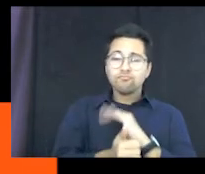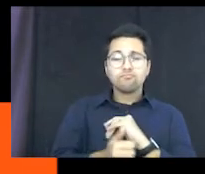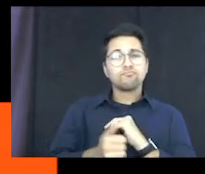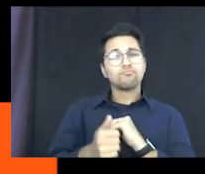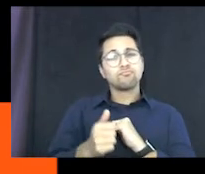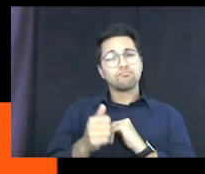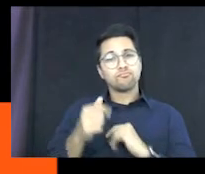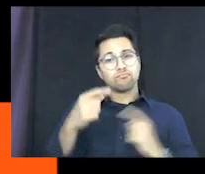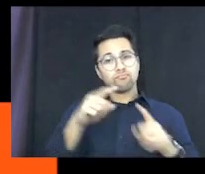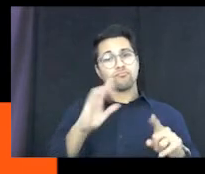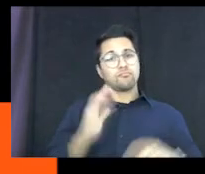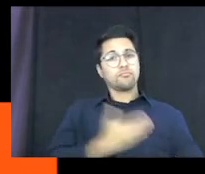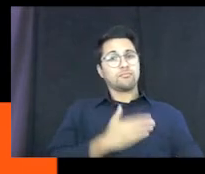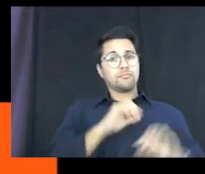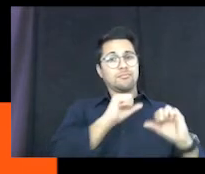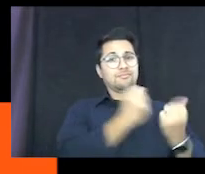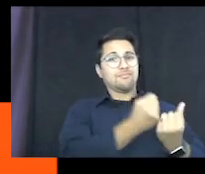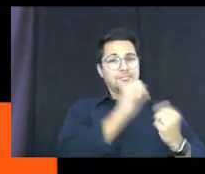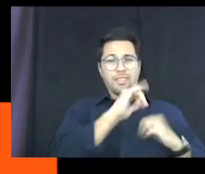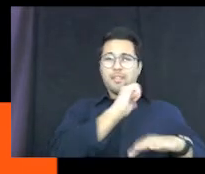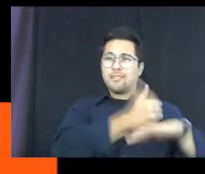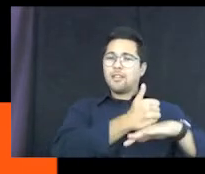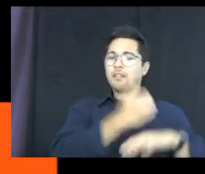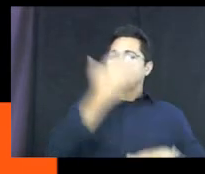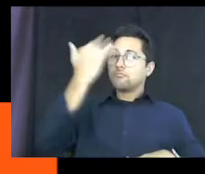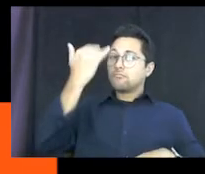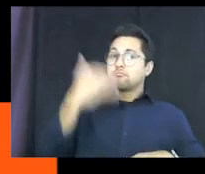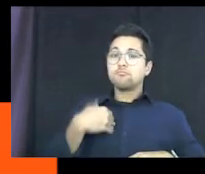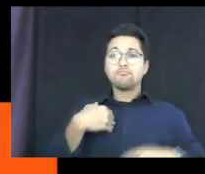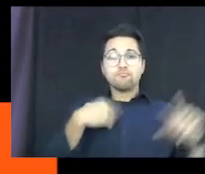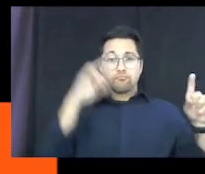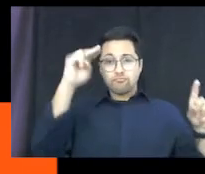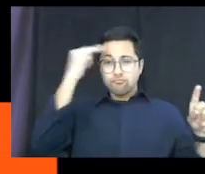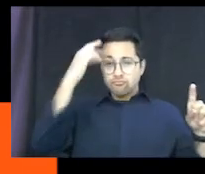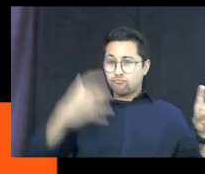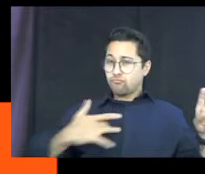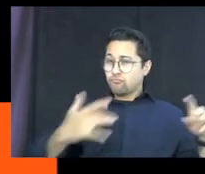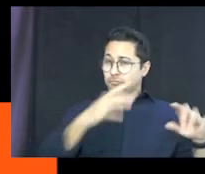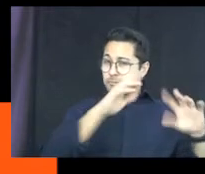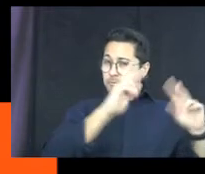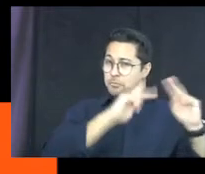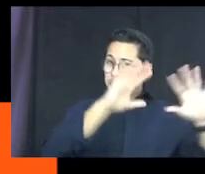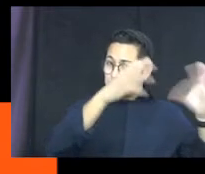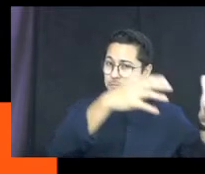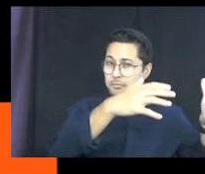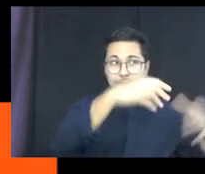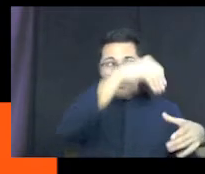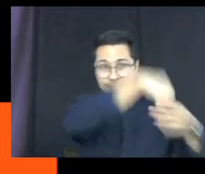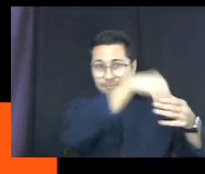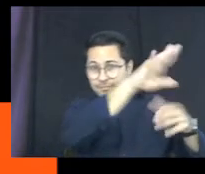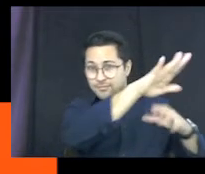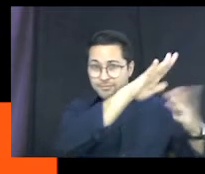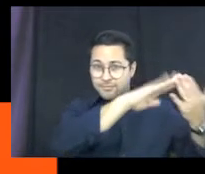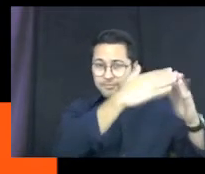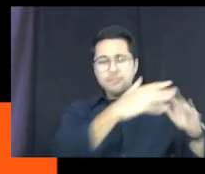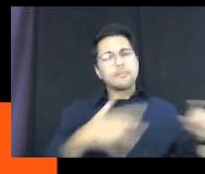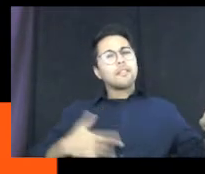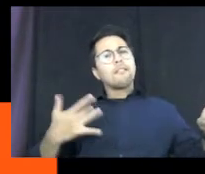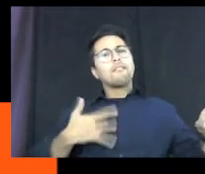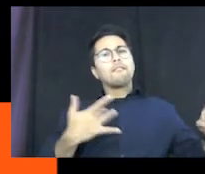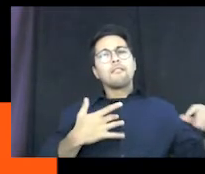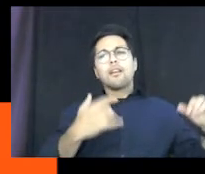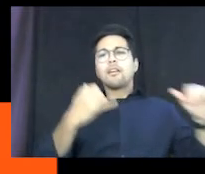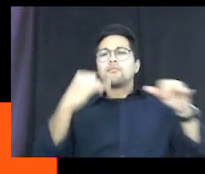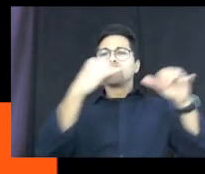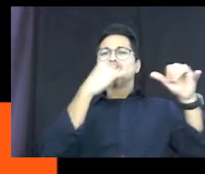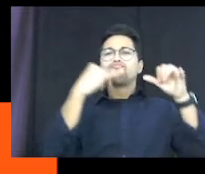our society were established so that the neurotypical majority within that society could feel similar feelings